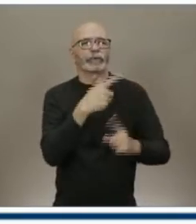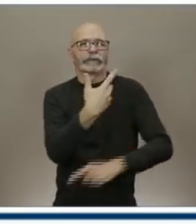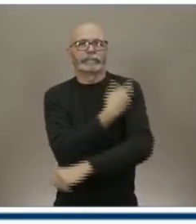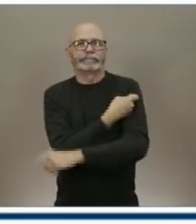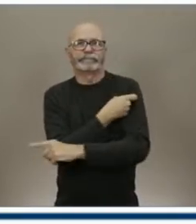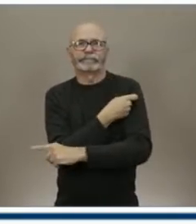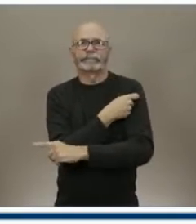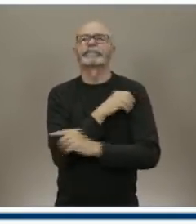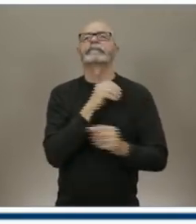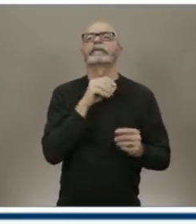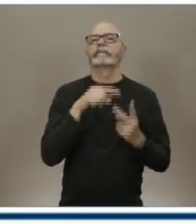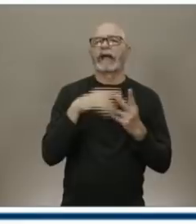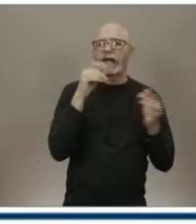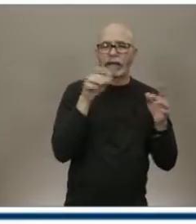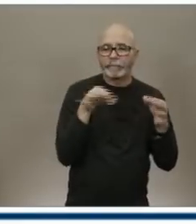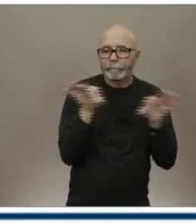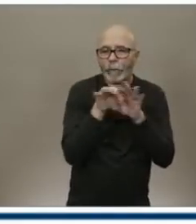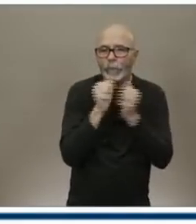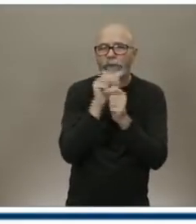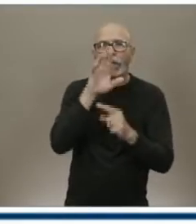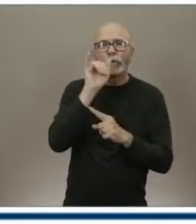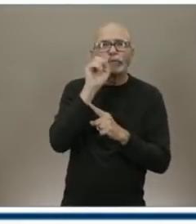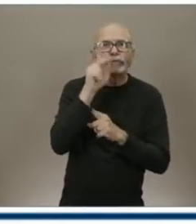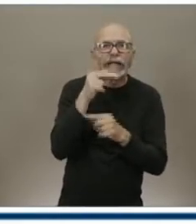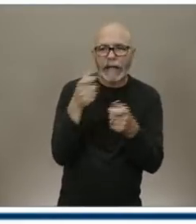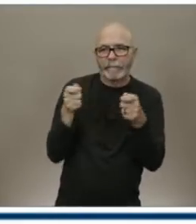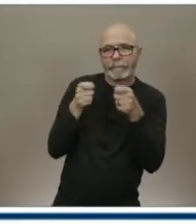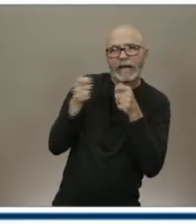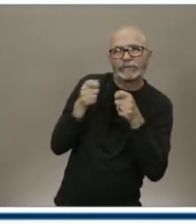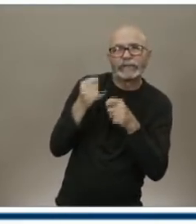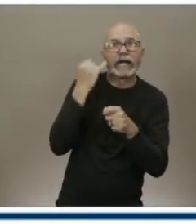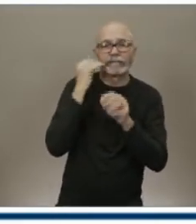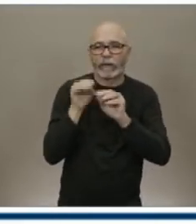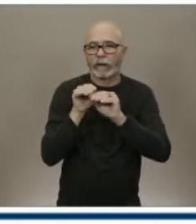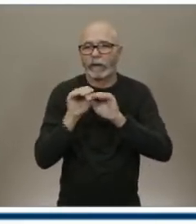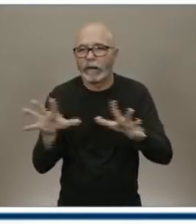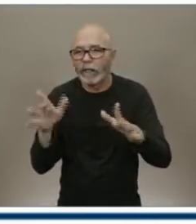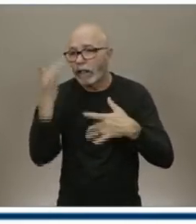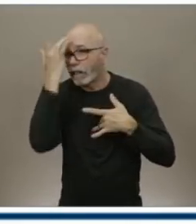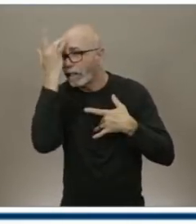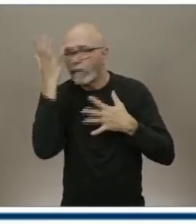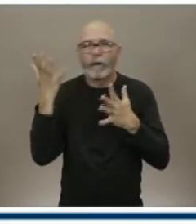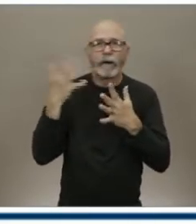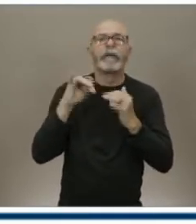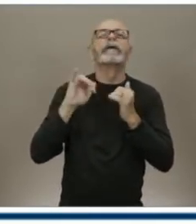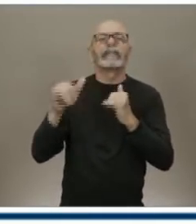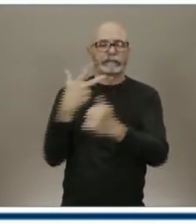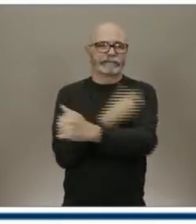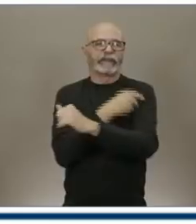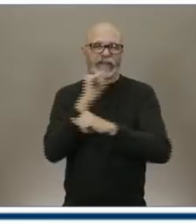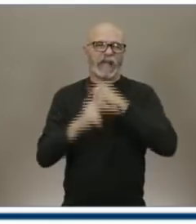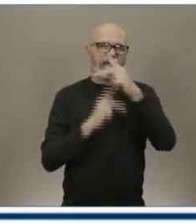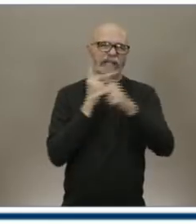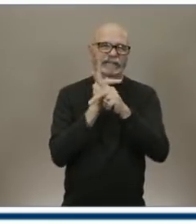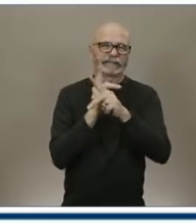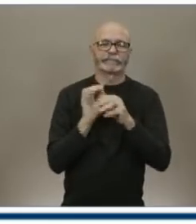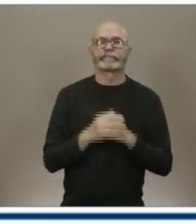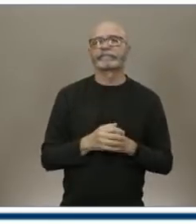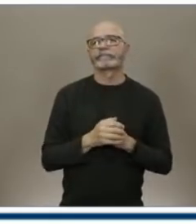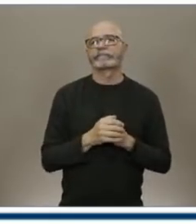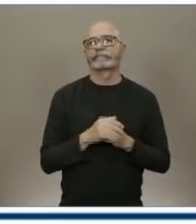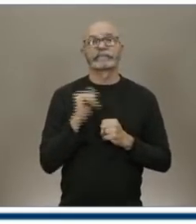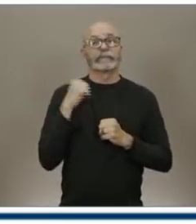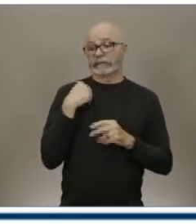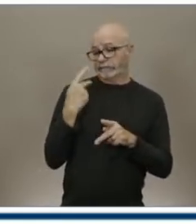and troubleshooting. So all of this is designed to test and refine our approach before the first shipment of vaccines